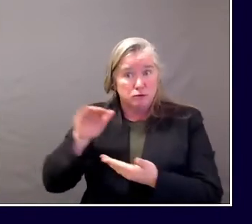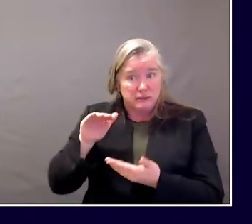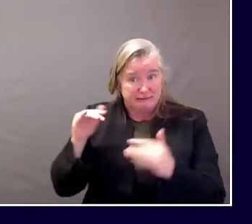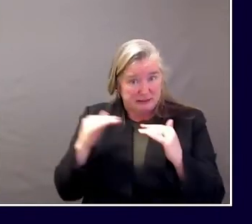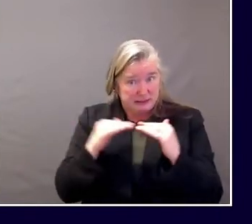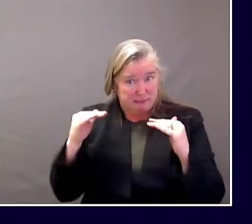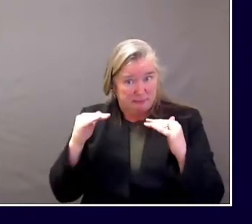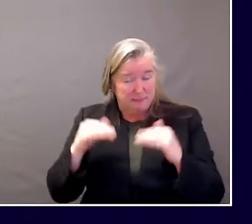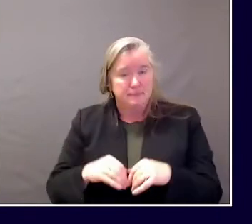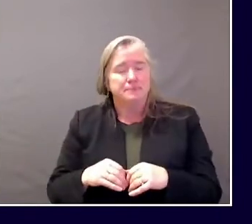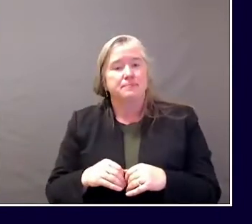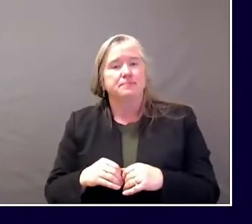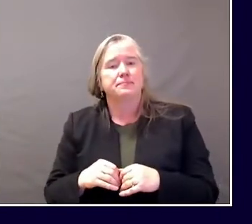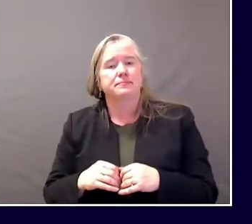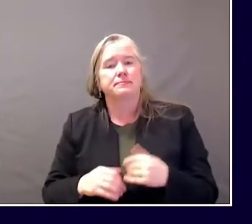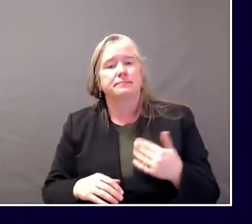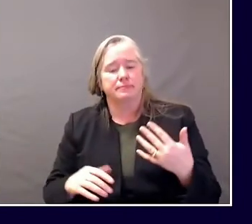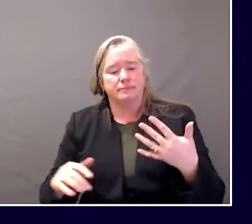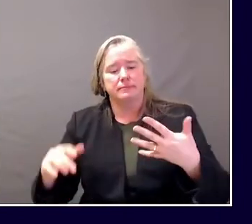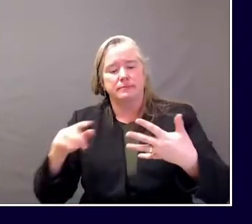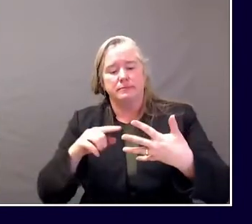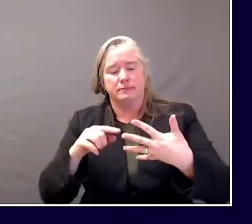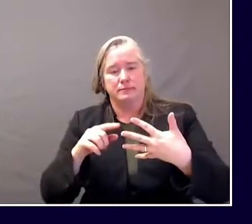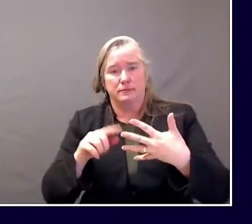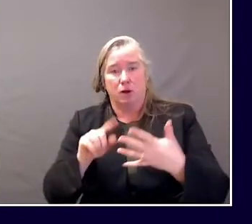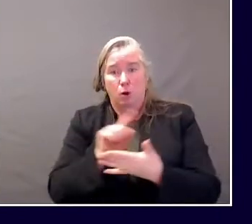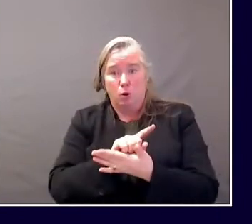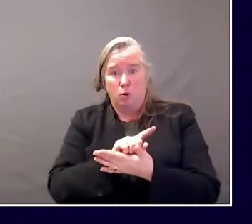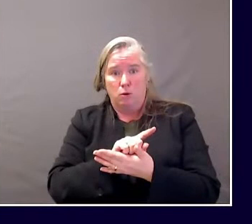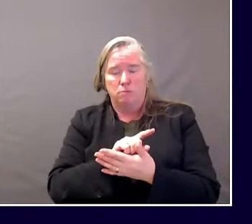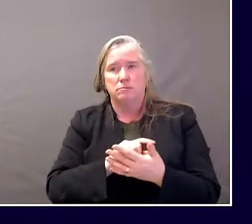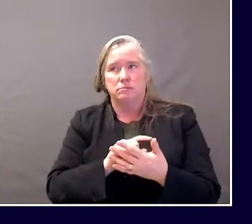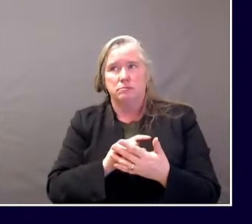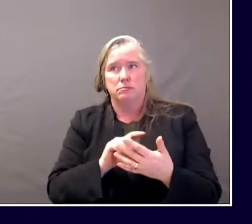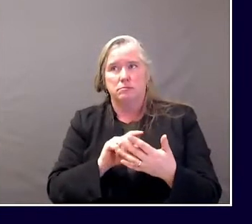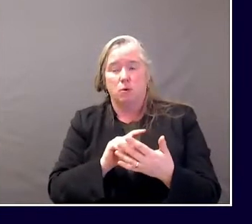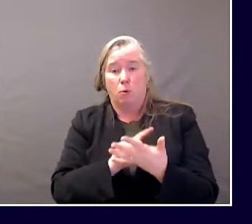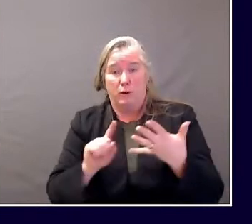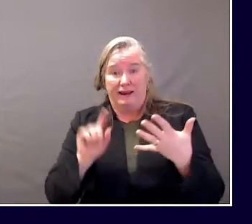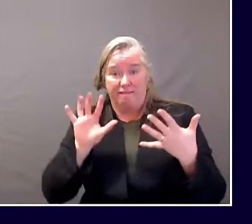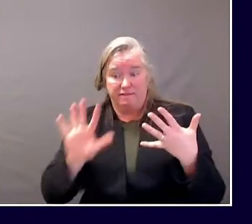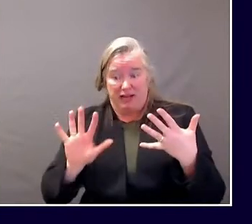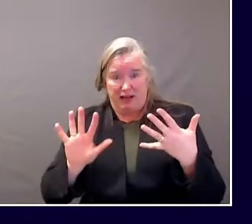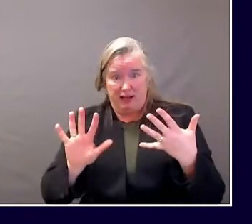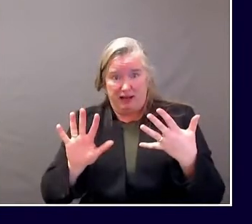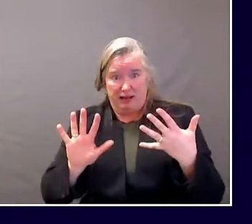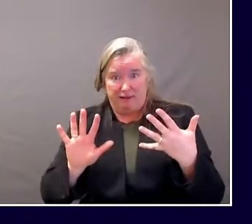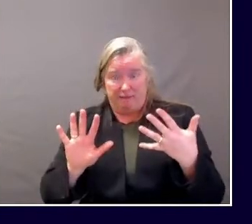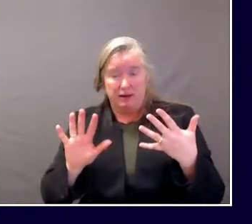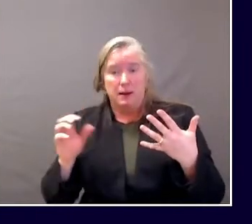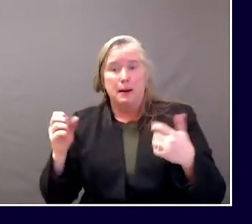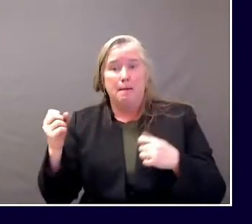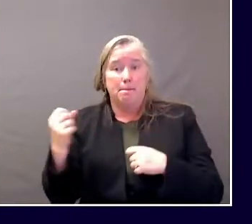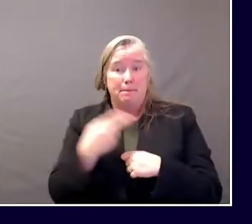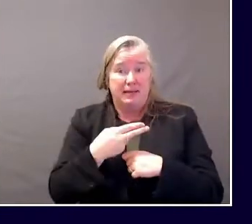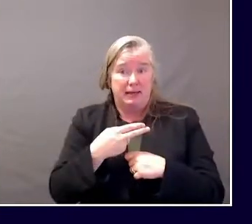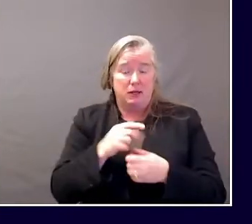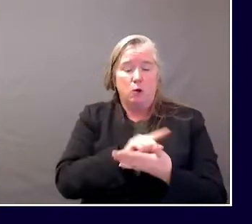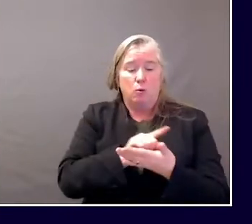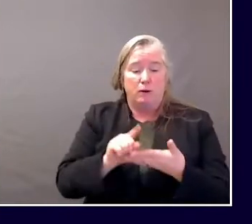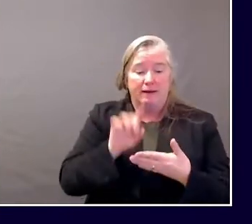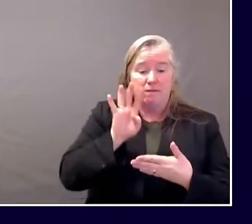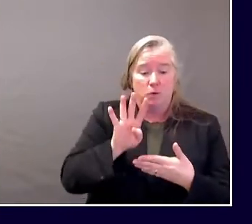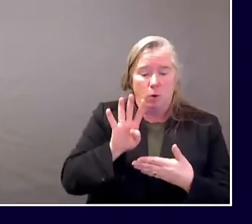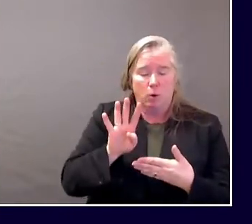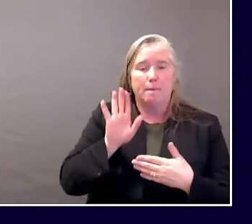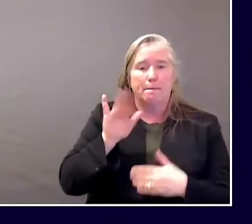got 100 more doses for next week, January 11th, than we did for this current week, the week of